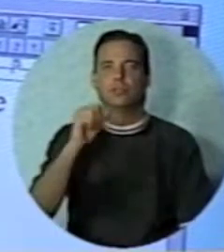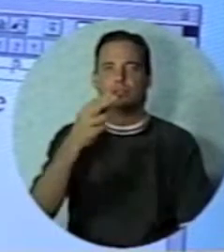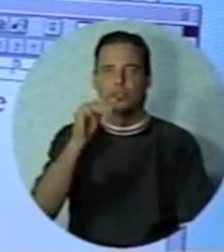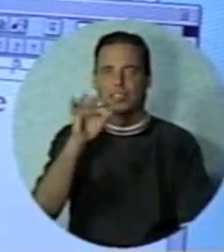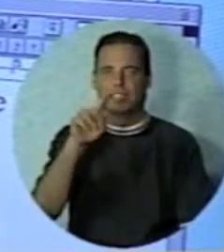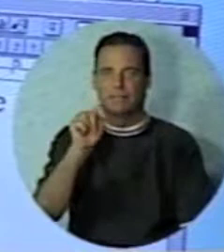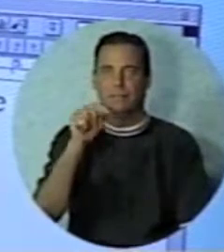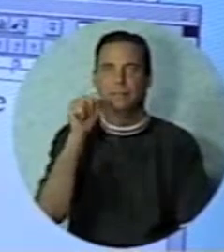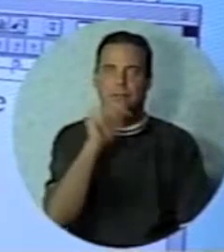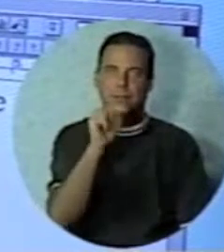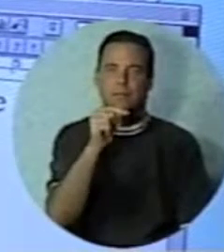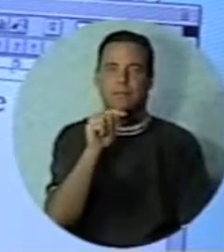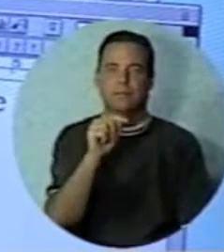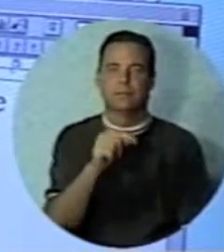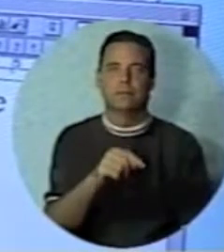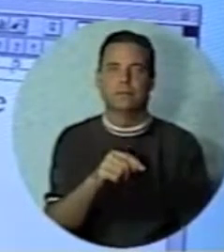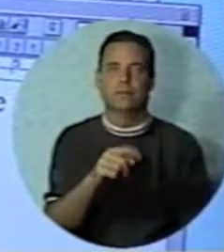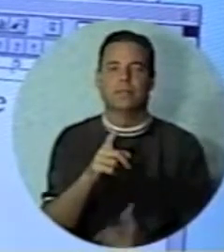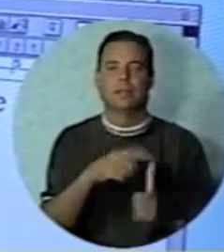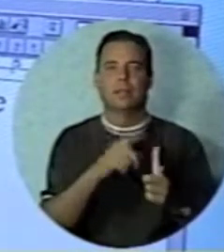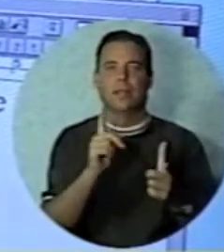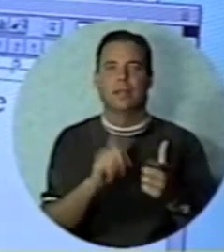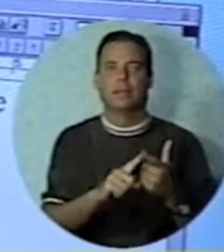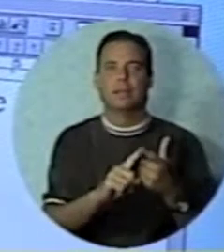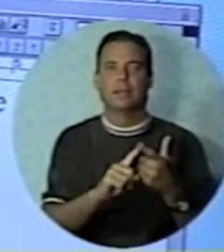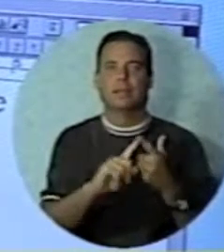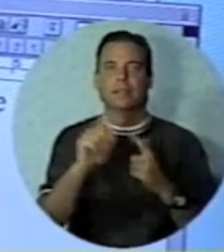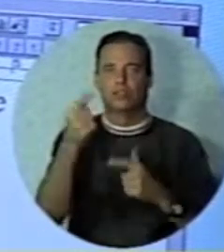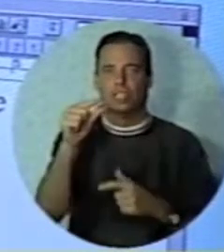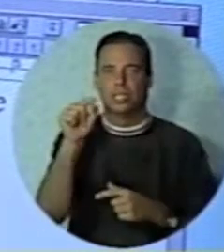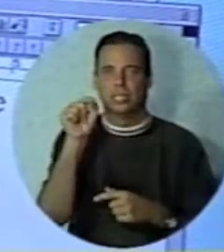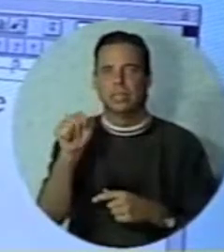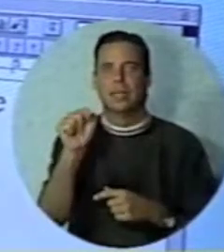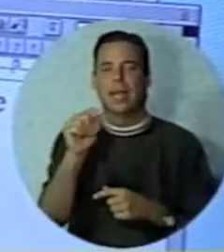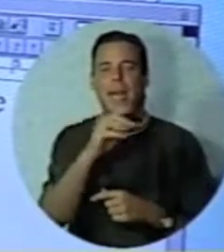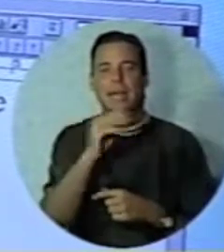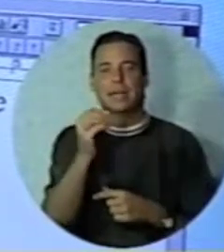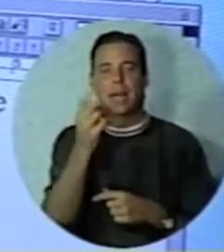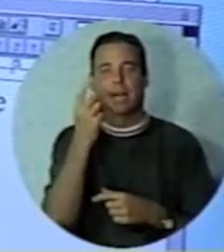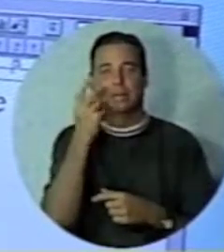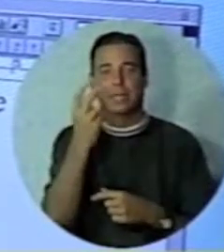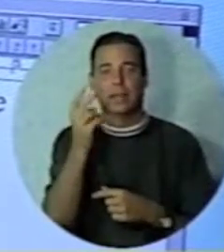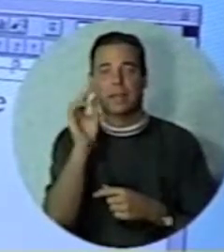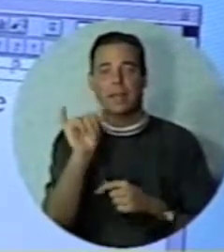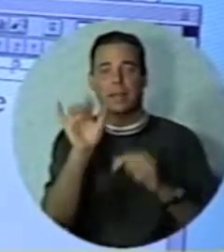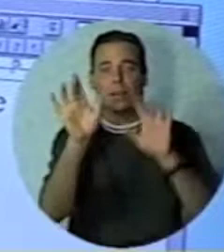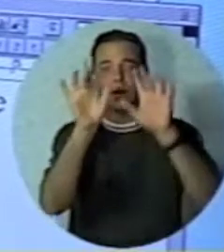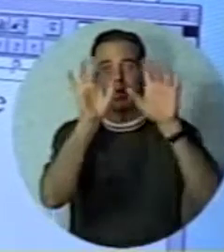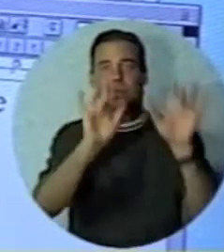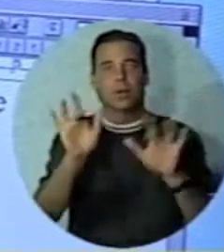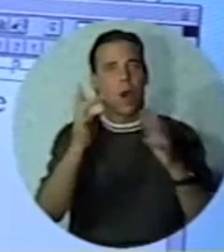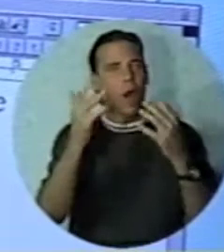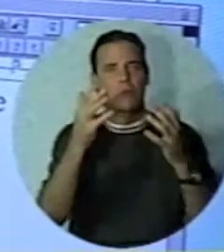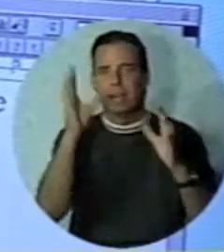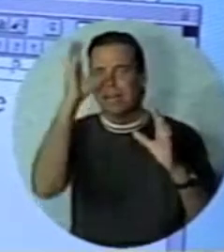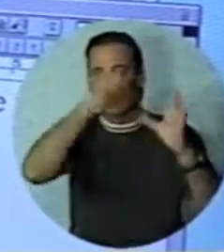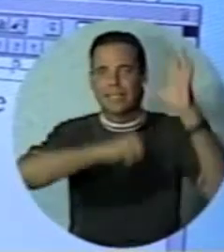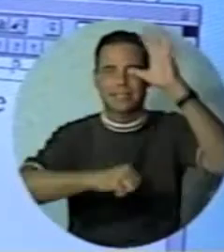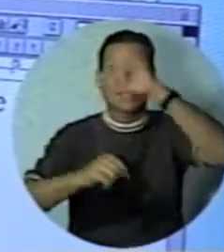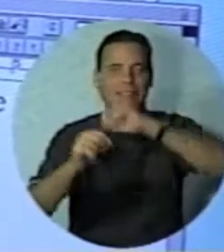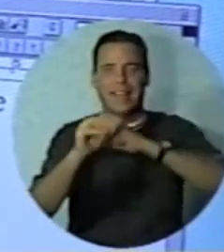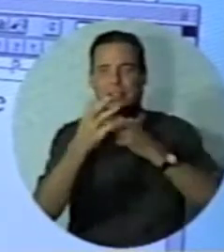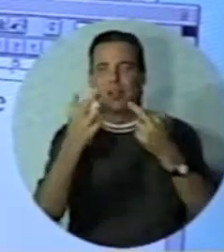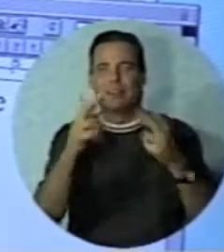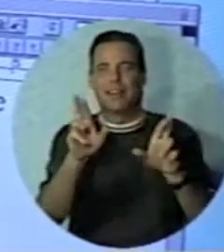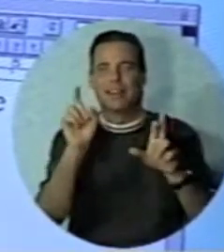letter, Okay. the shift one, and I And then you hit G, and I'm seeing that your computer is already guessing, and you're